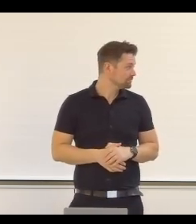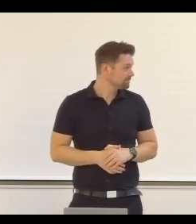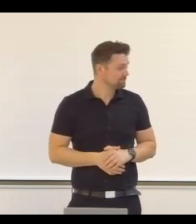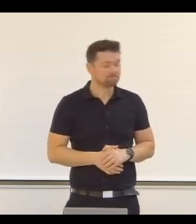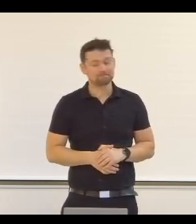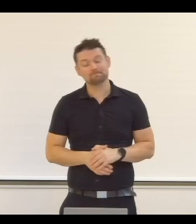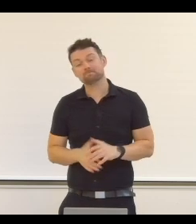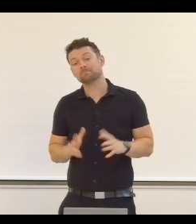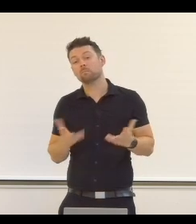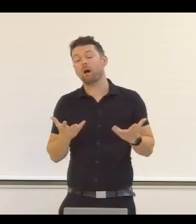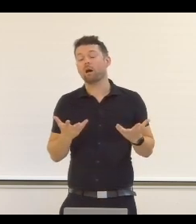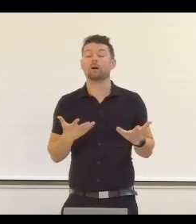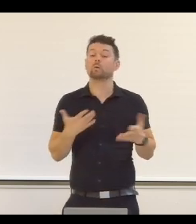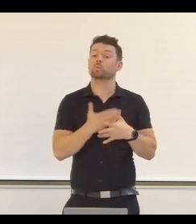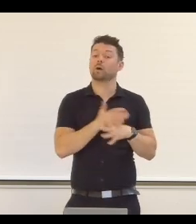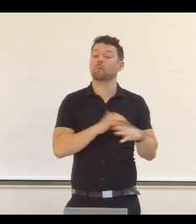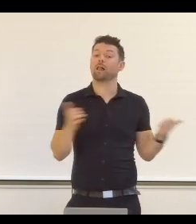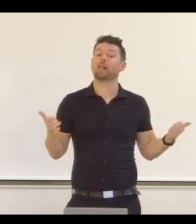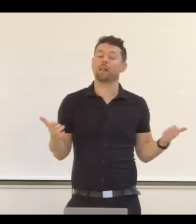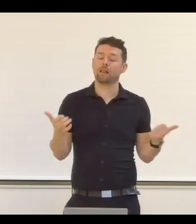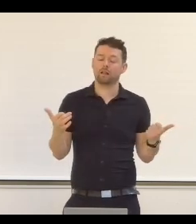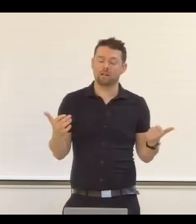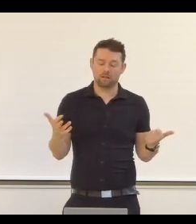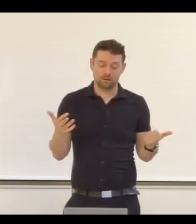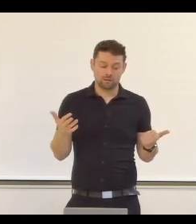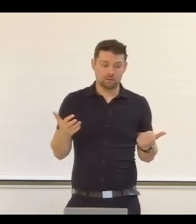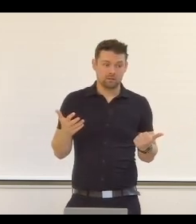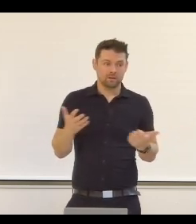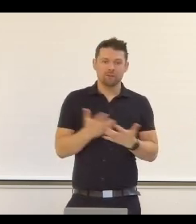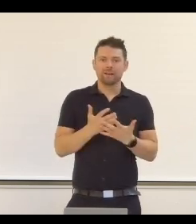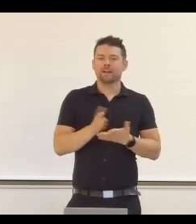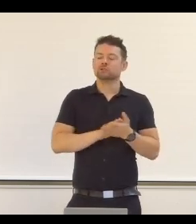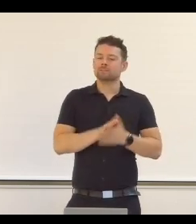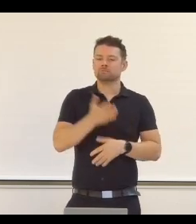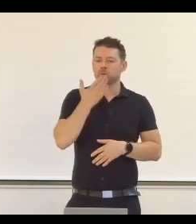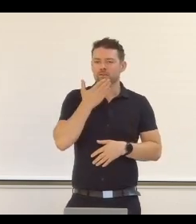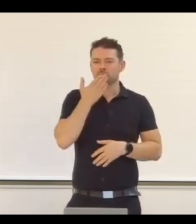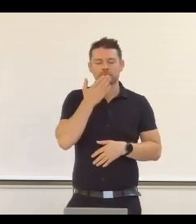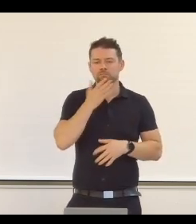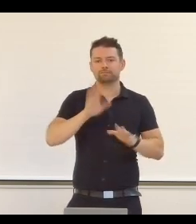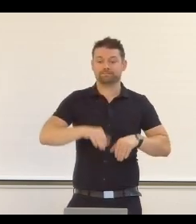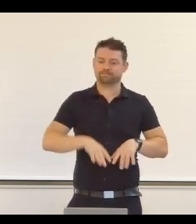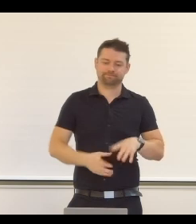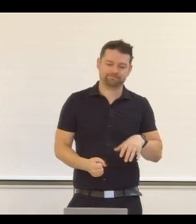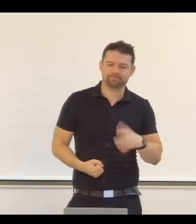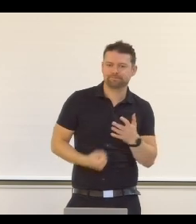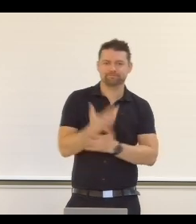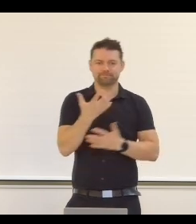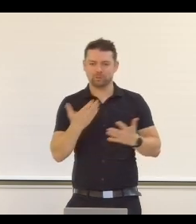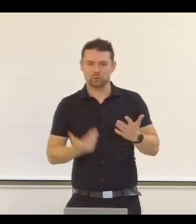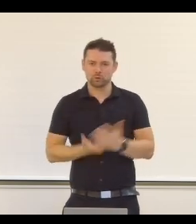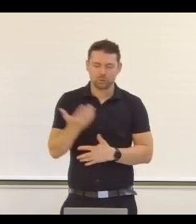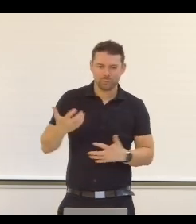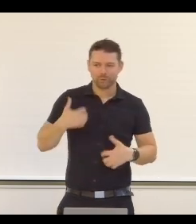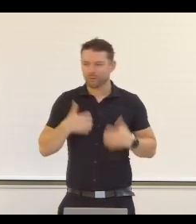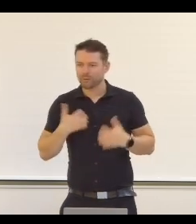But no, it worked well. And once again, it was breaking this monotony and bringing back some energy that would allow us